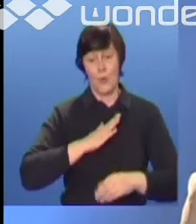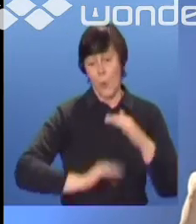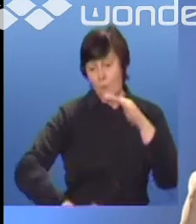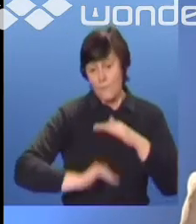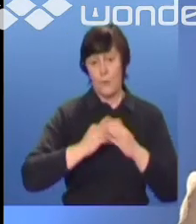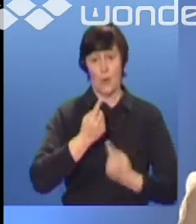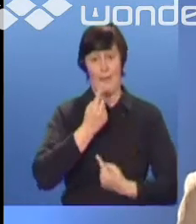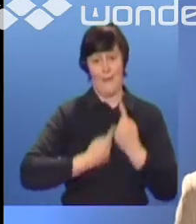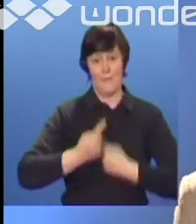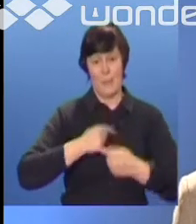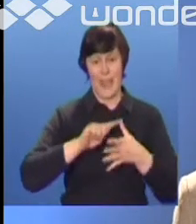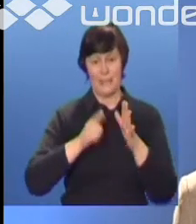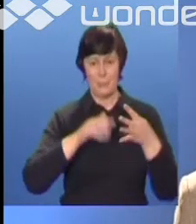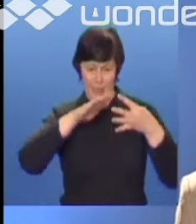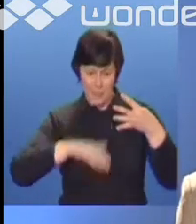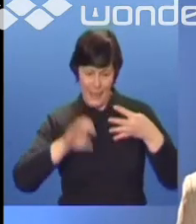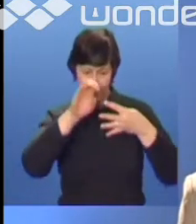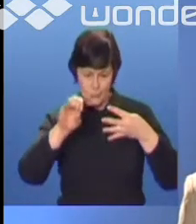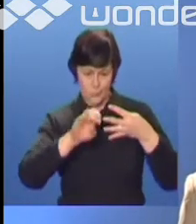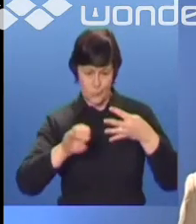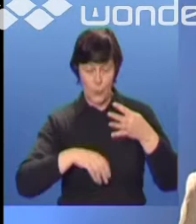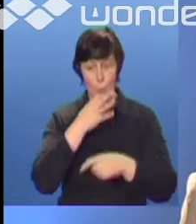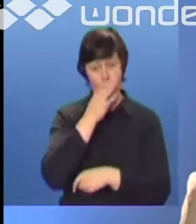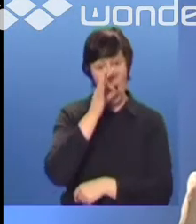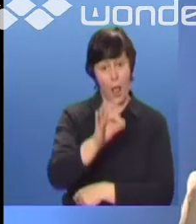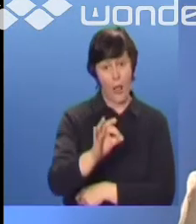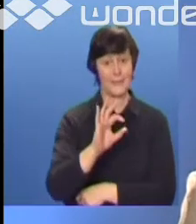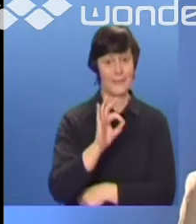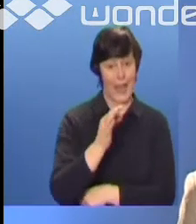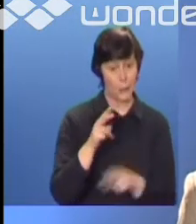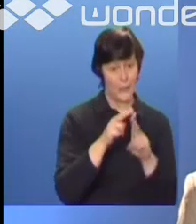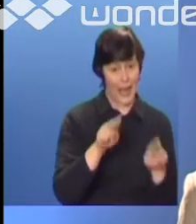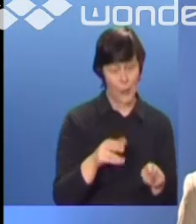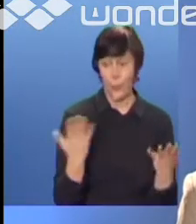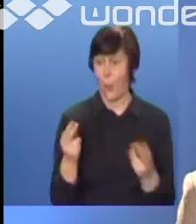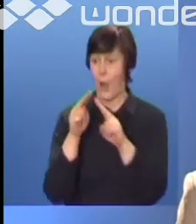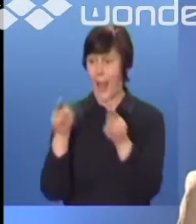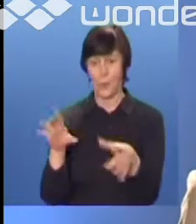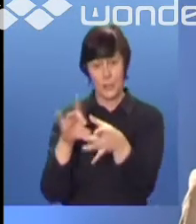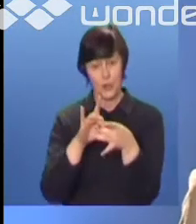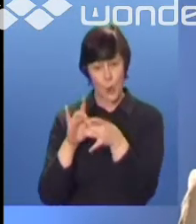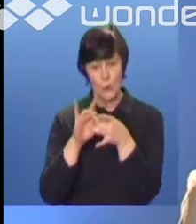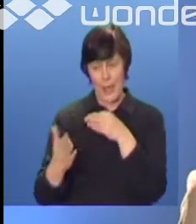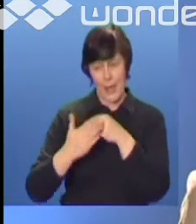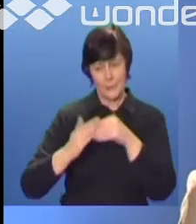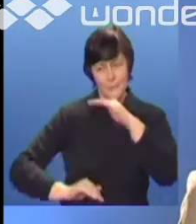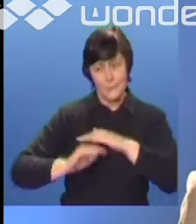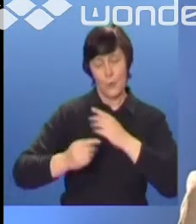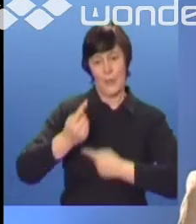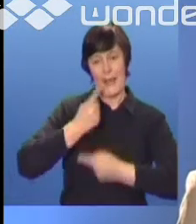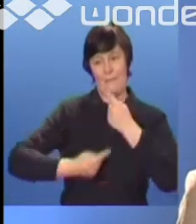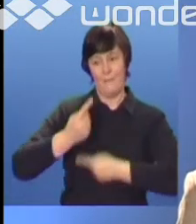factors. Specific details of the categories can be obtained from your relevant housing department or association, but here's a summary of the